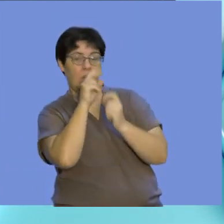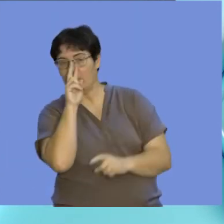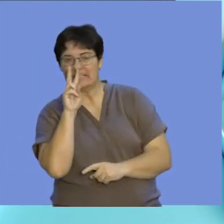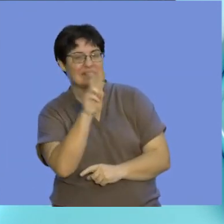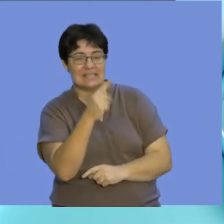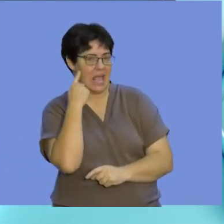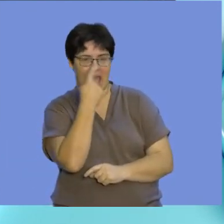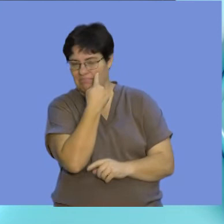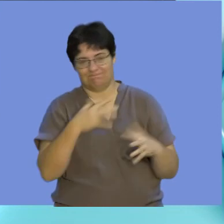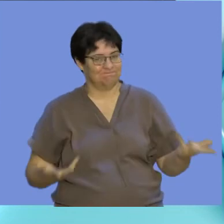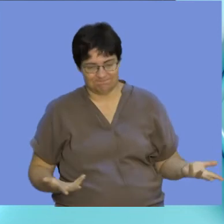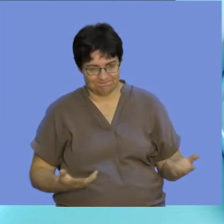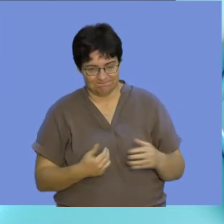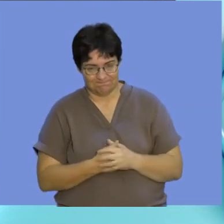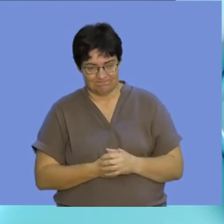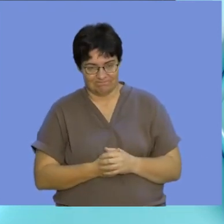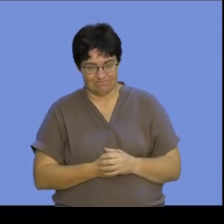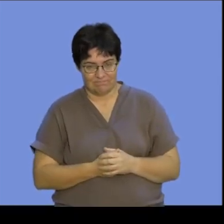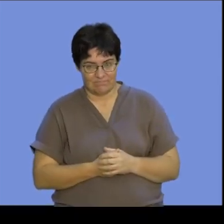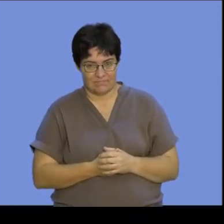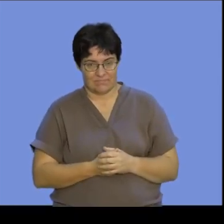eye. Sometimes,